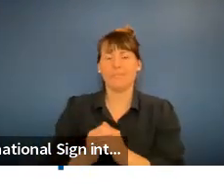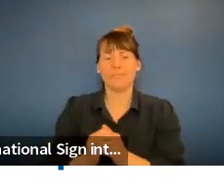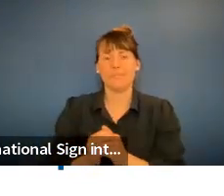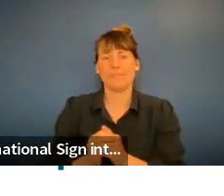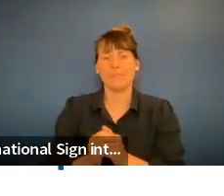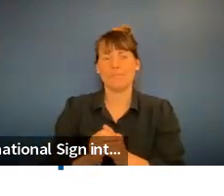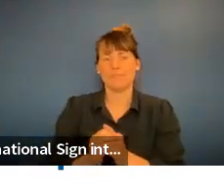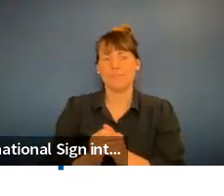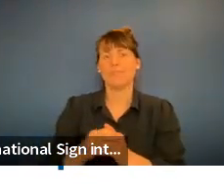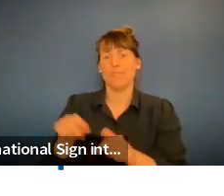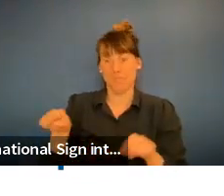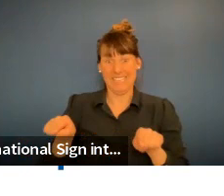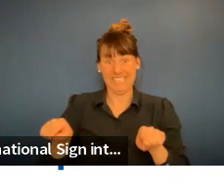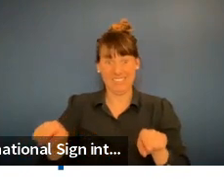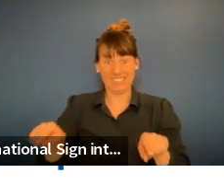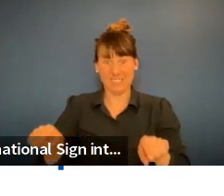Next slide, please.